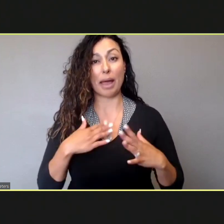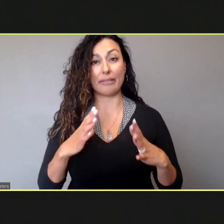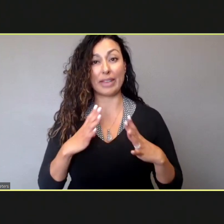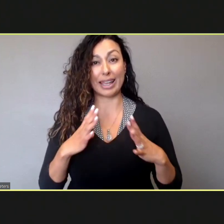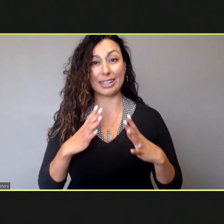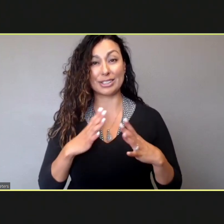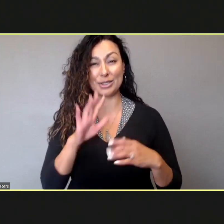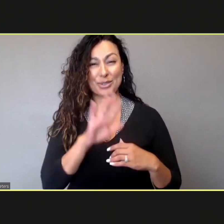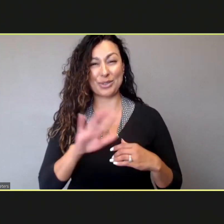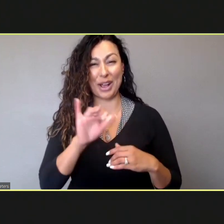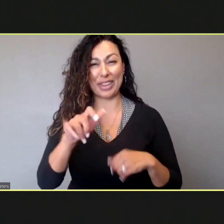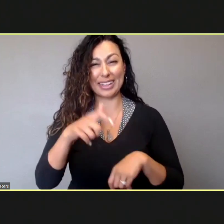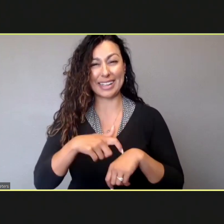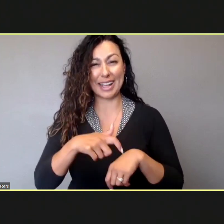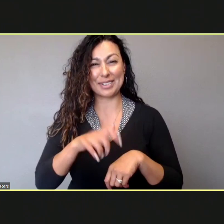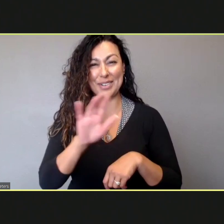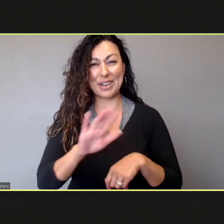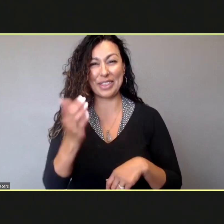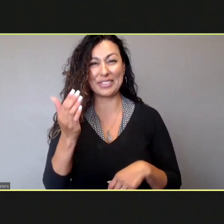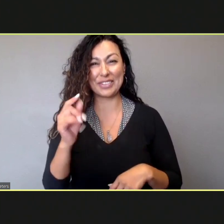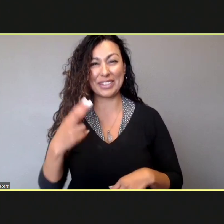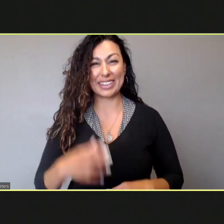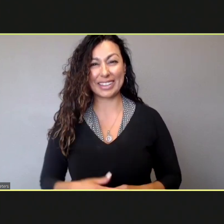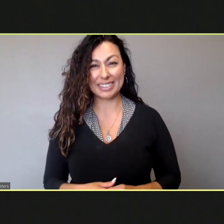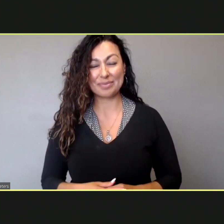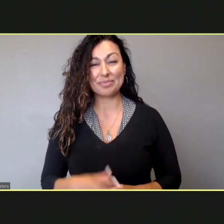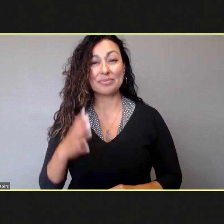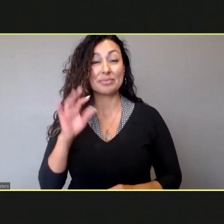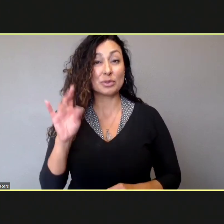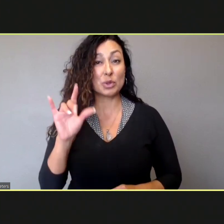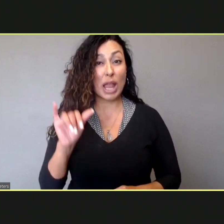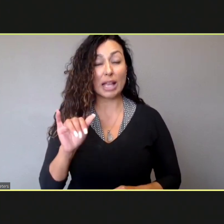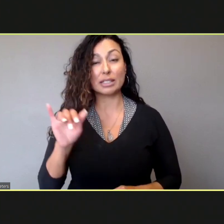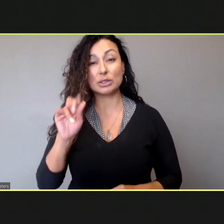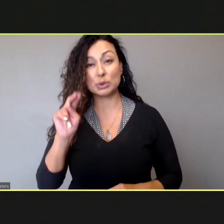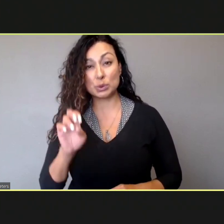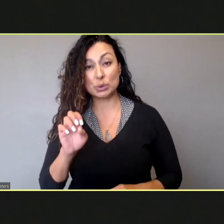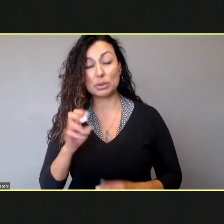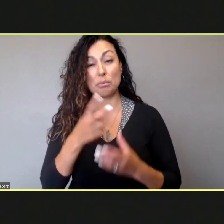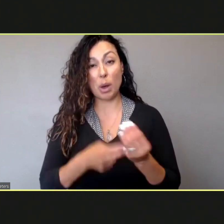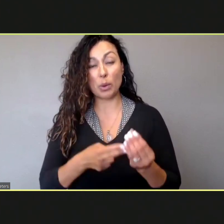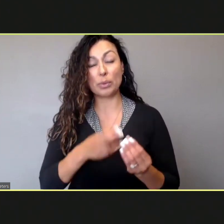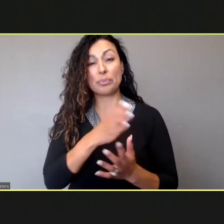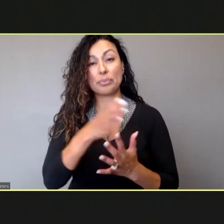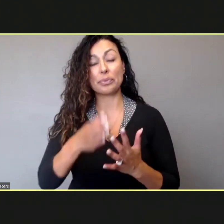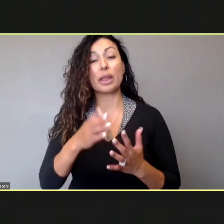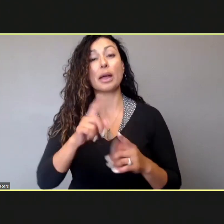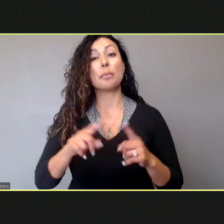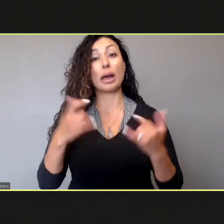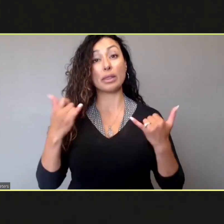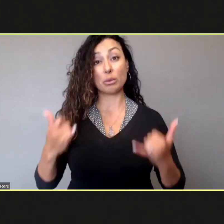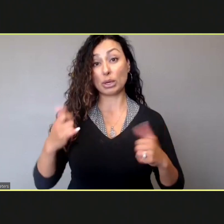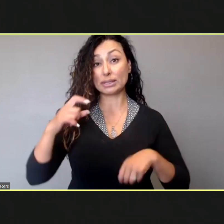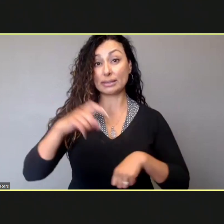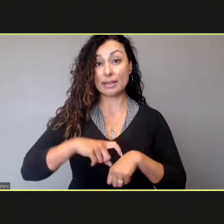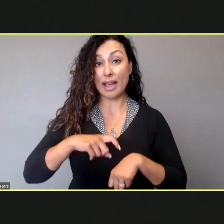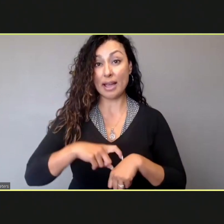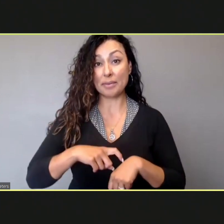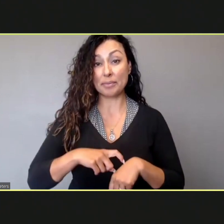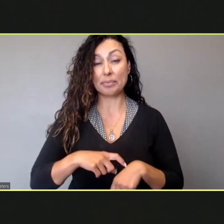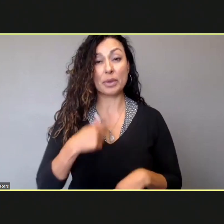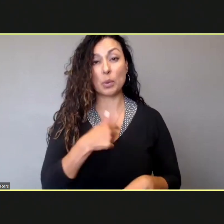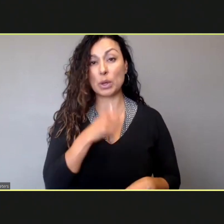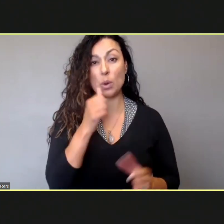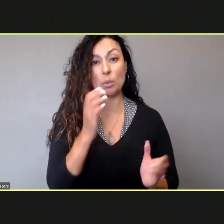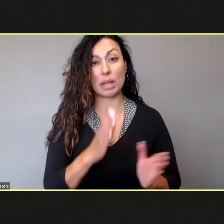the public health order on the 15th in both July and June. And at the present time, we don't